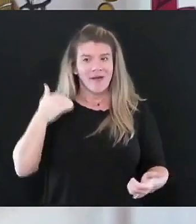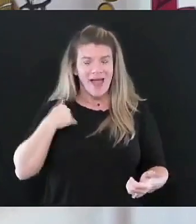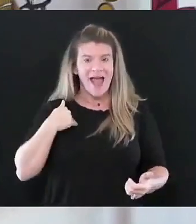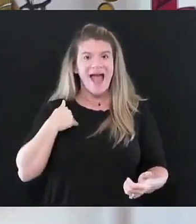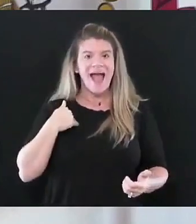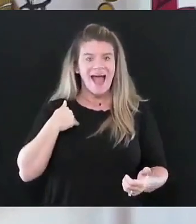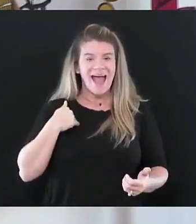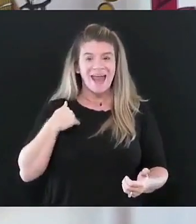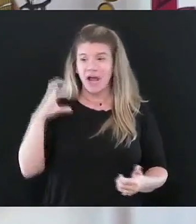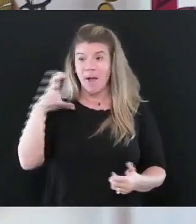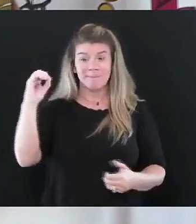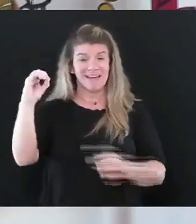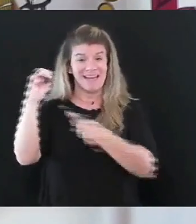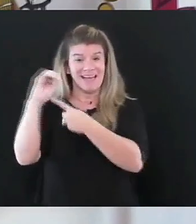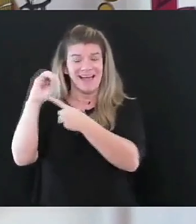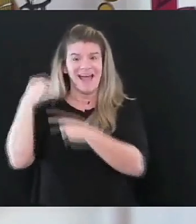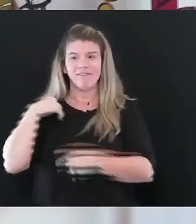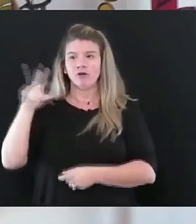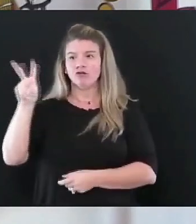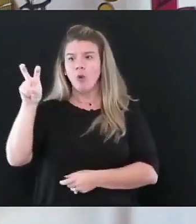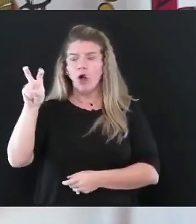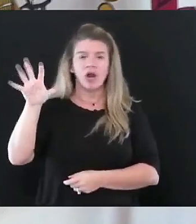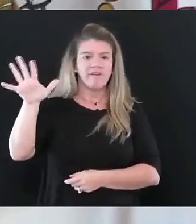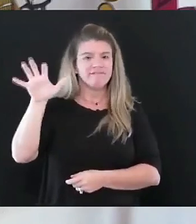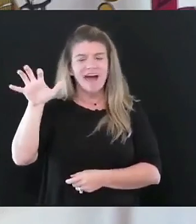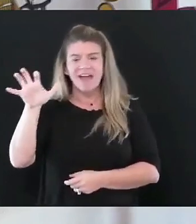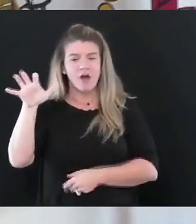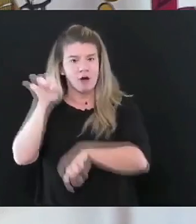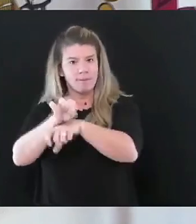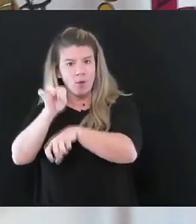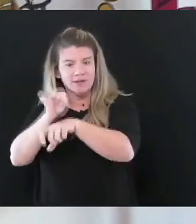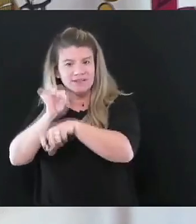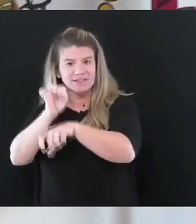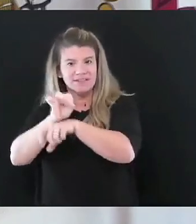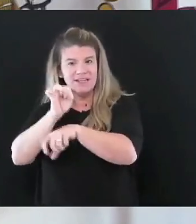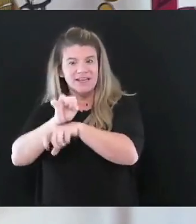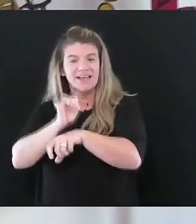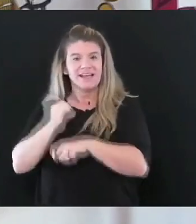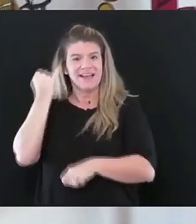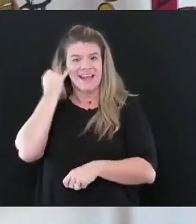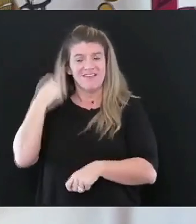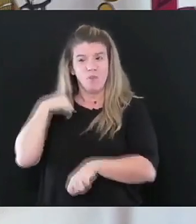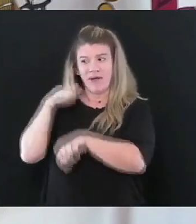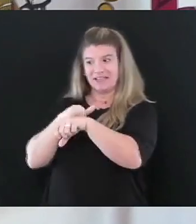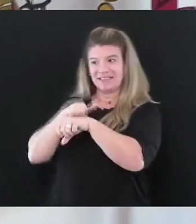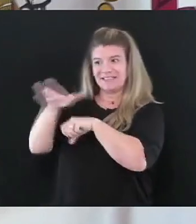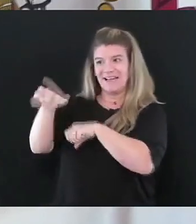had 200 or 500 or whatever employees, that if we sent them